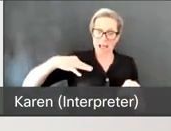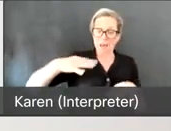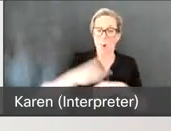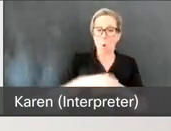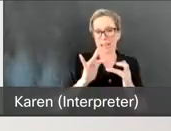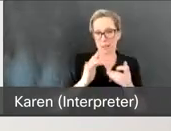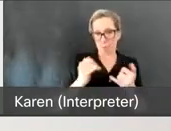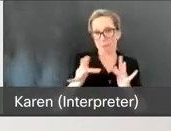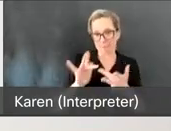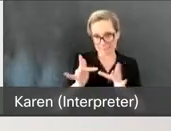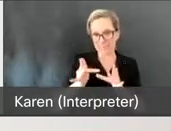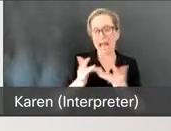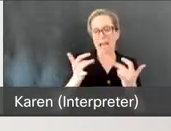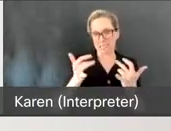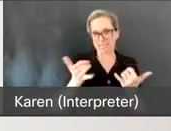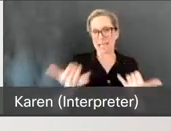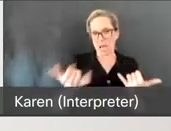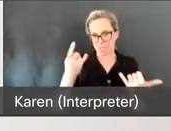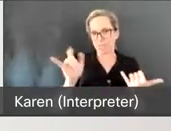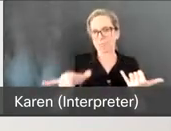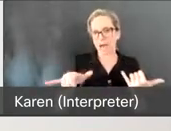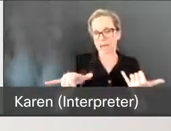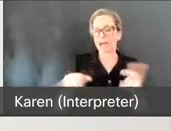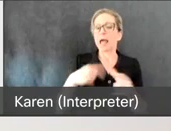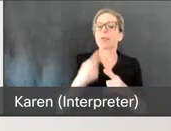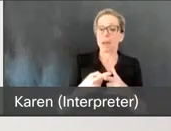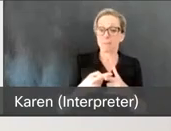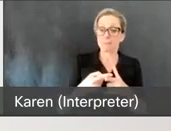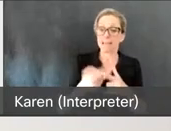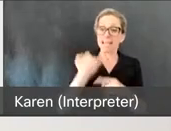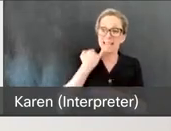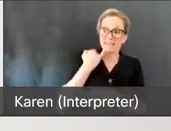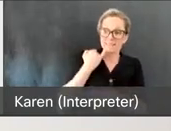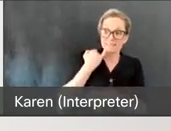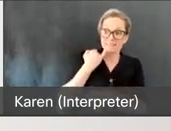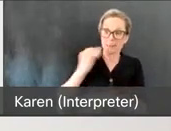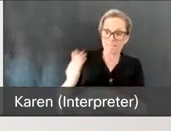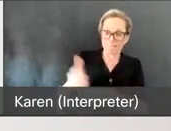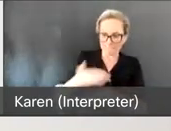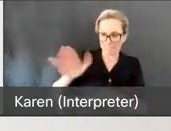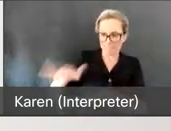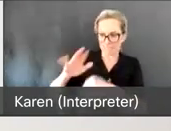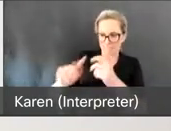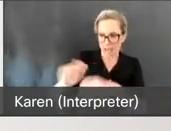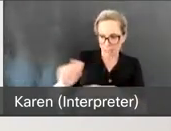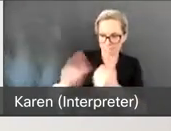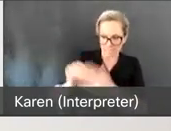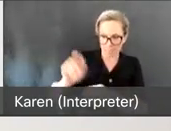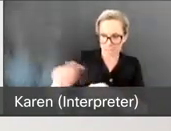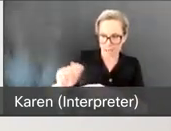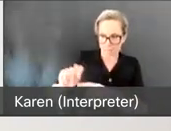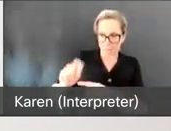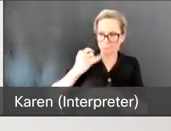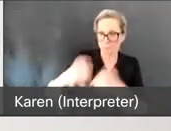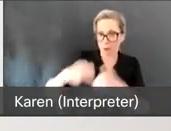online. And then if there's a problem with the construction, right? So like I said, depending on what you had done,